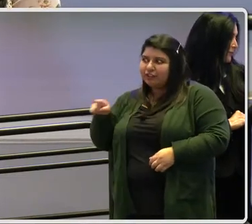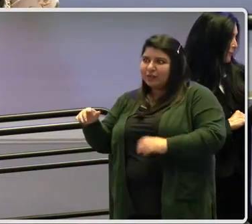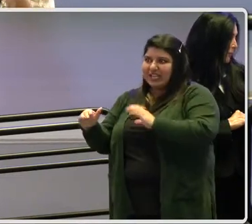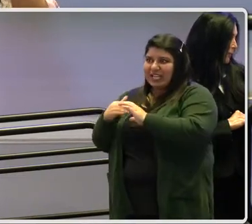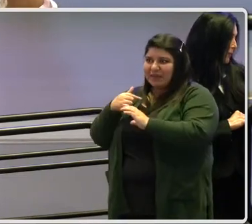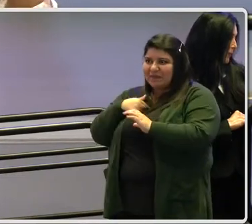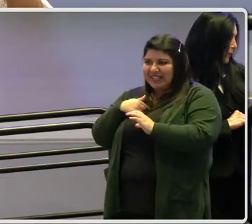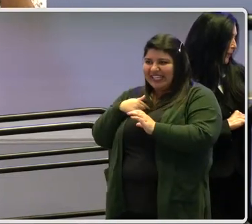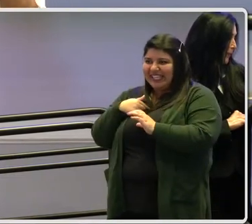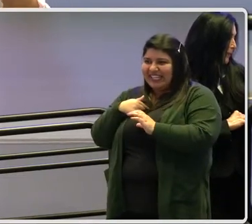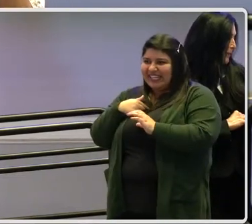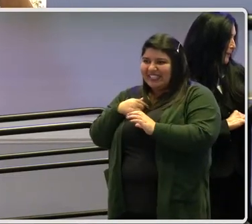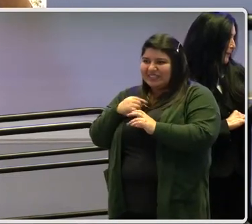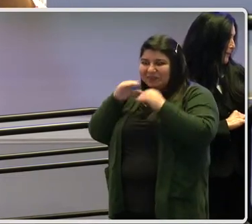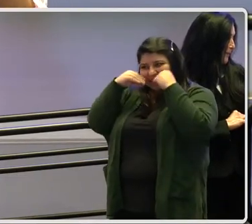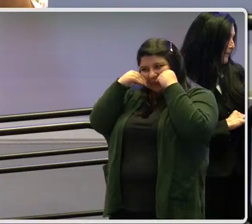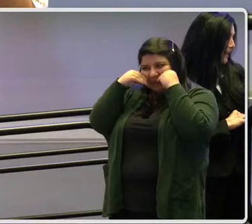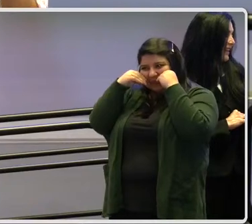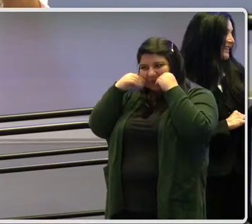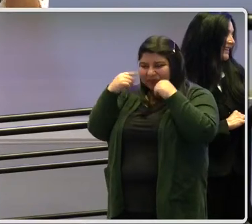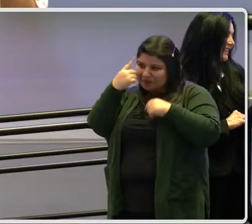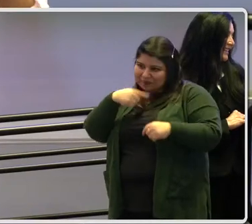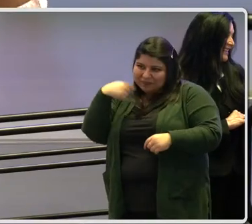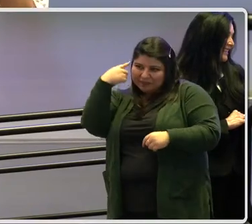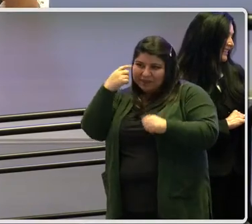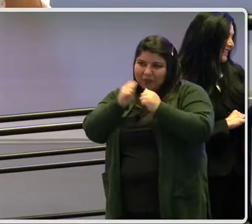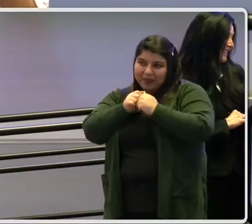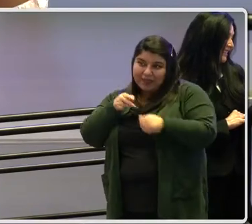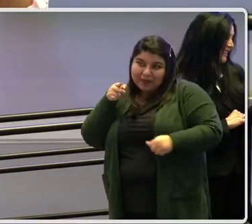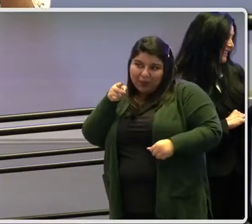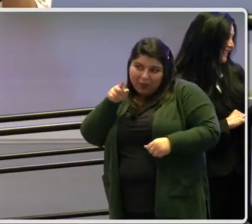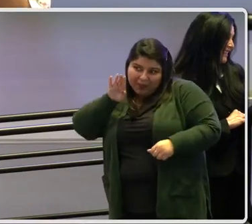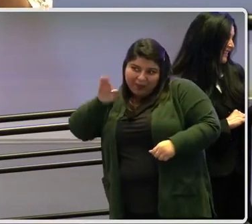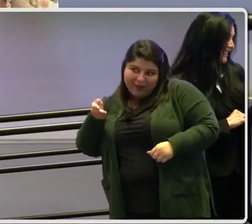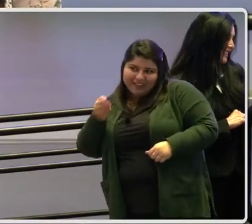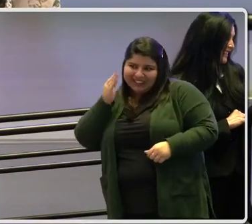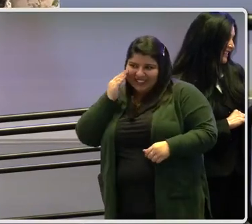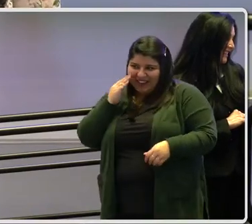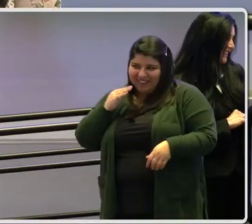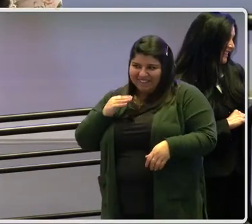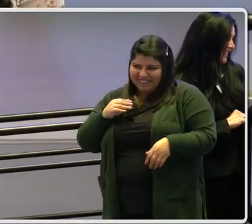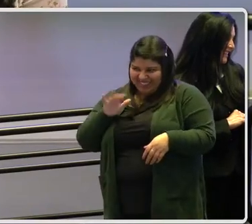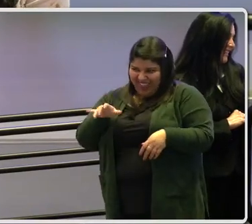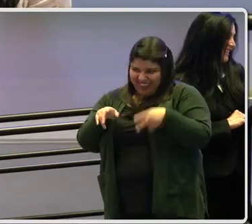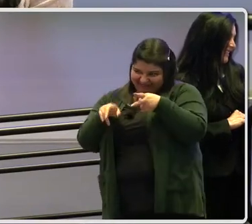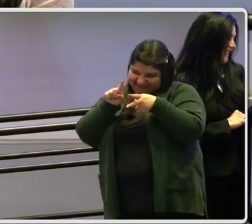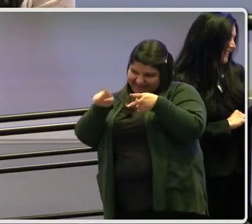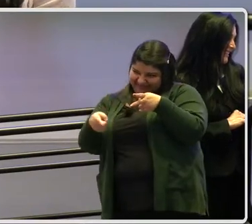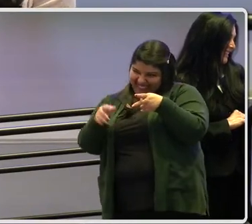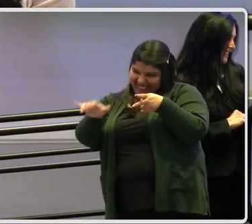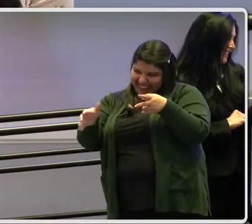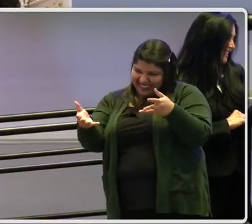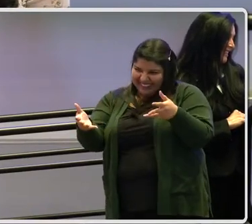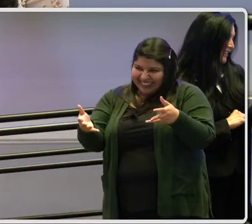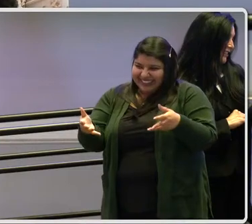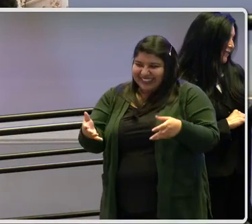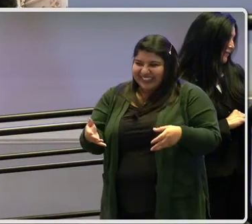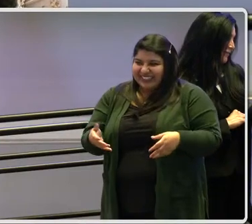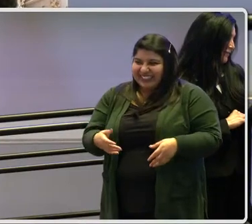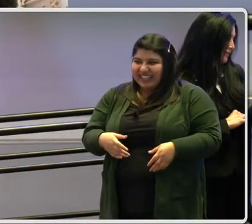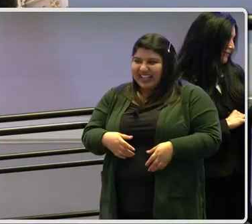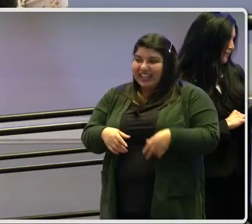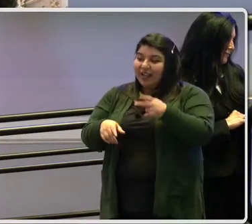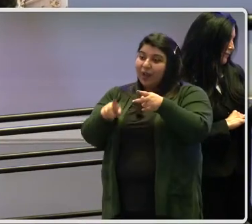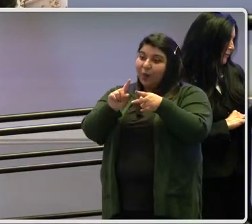those like little like smiley face emoticons, like the little colon and like, you know, that parenthesis thing. And then there were like not one,